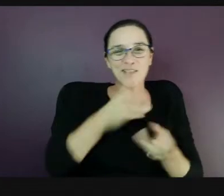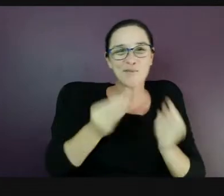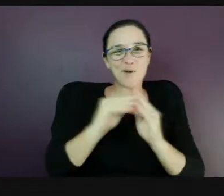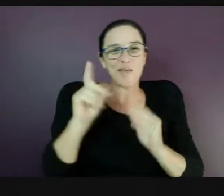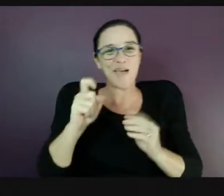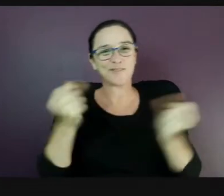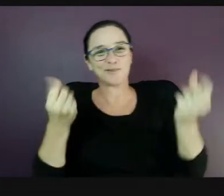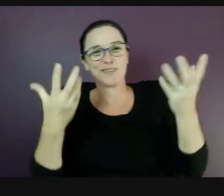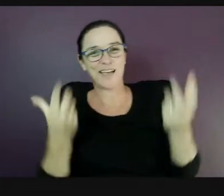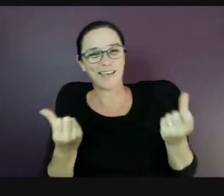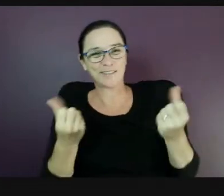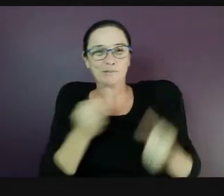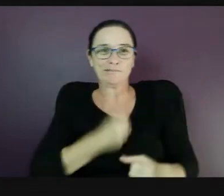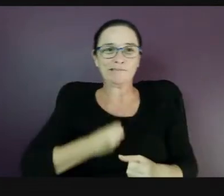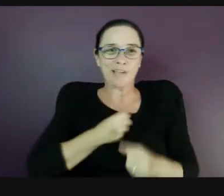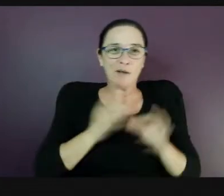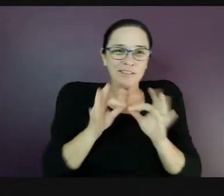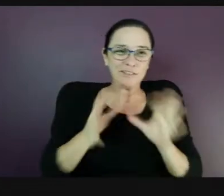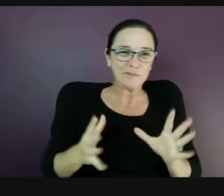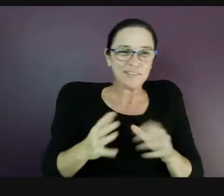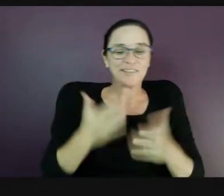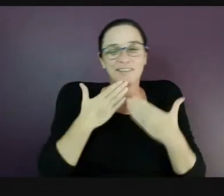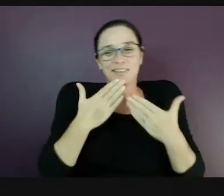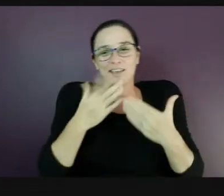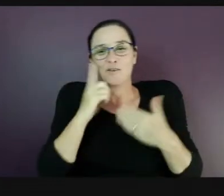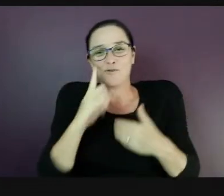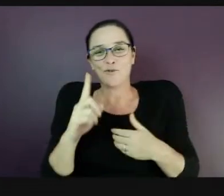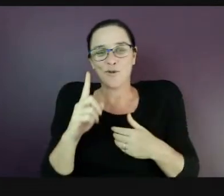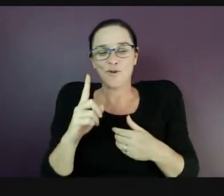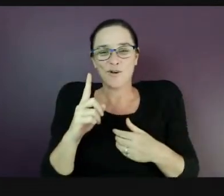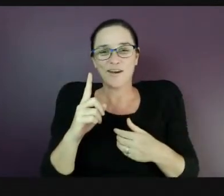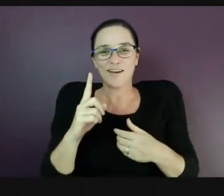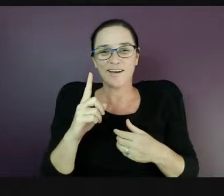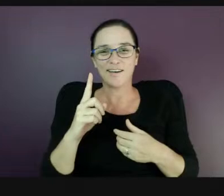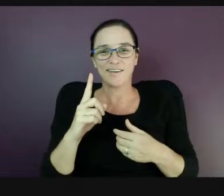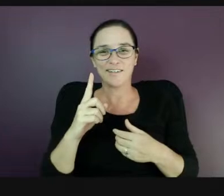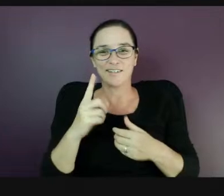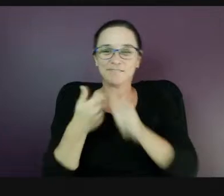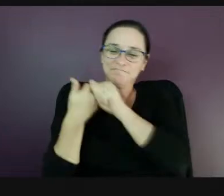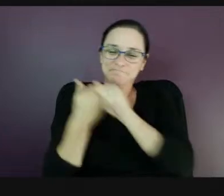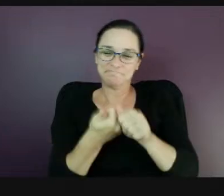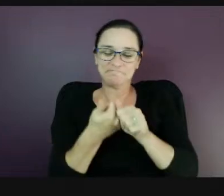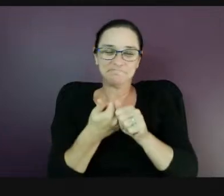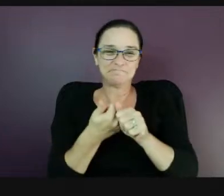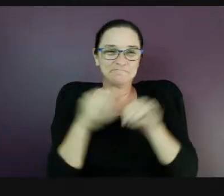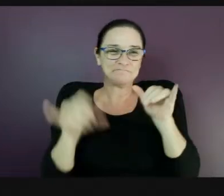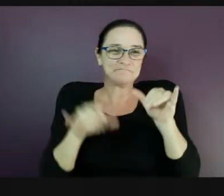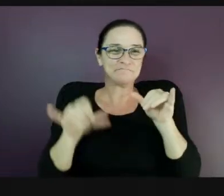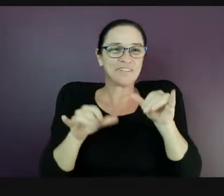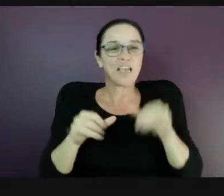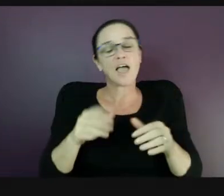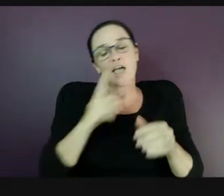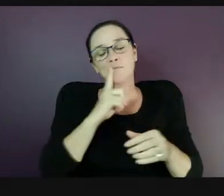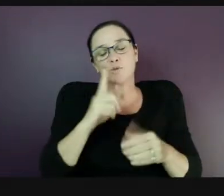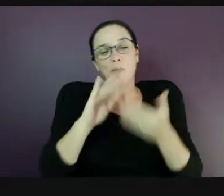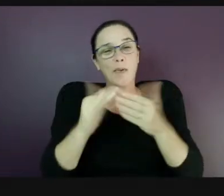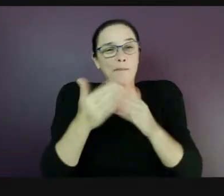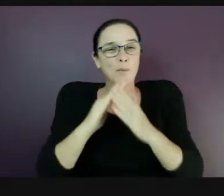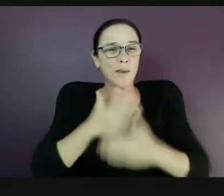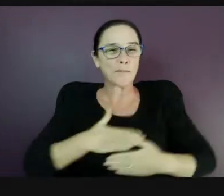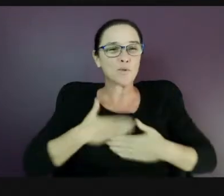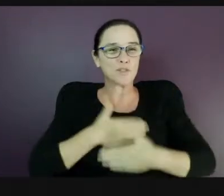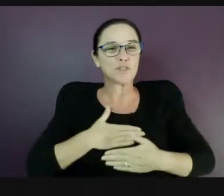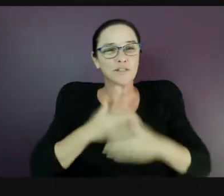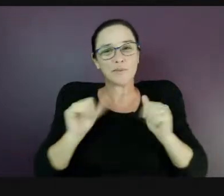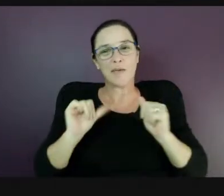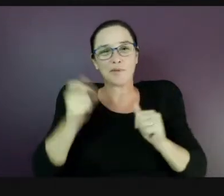So apologies, you guys, but thank you for sticking with us here. I'm sure the community appreciates being able